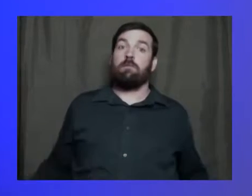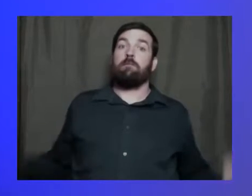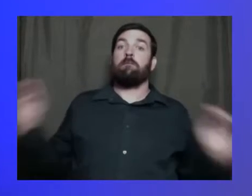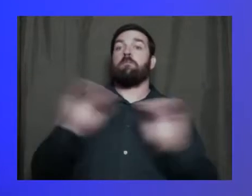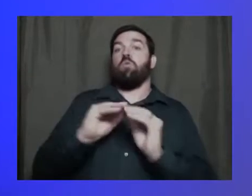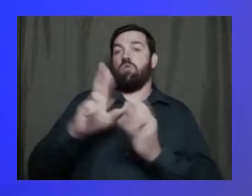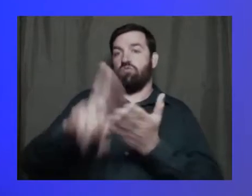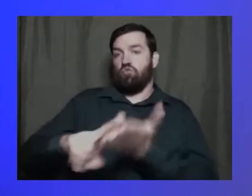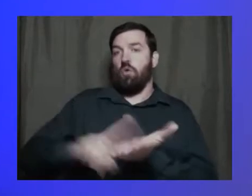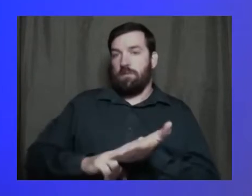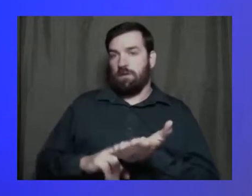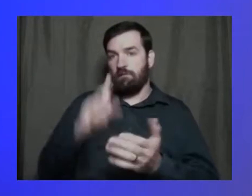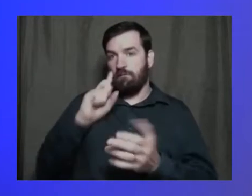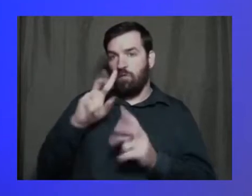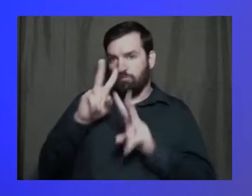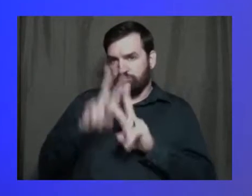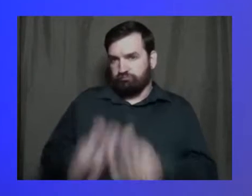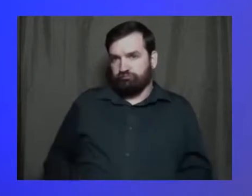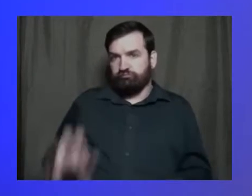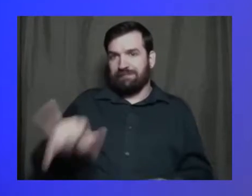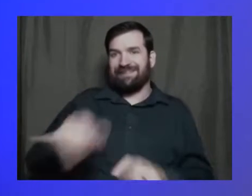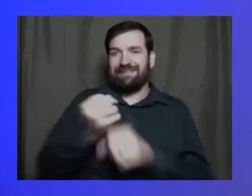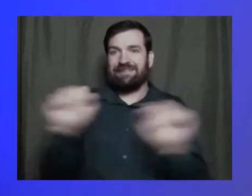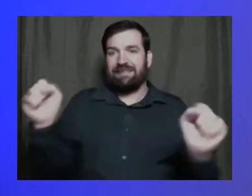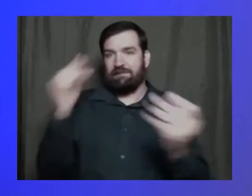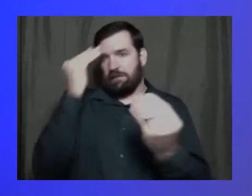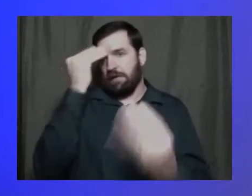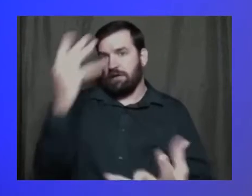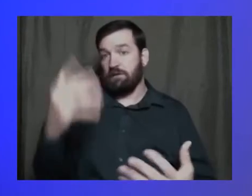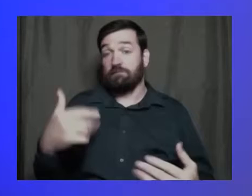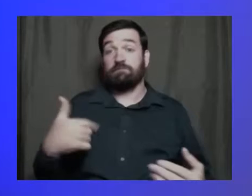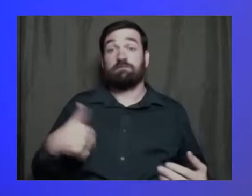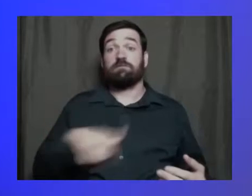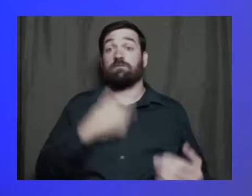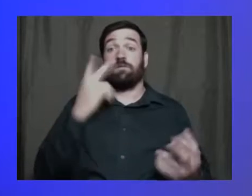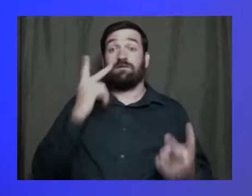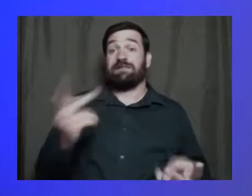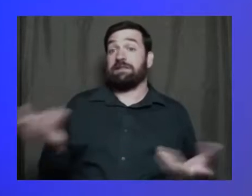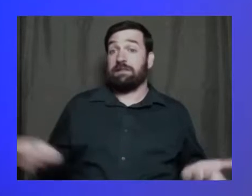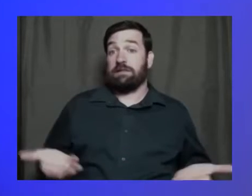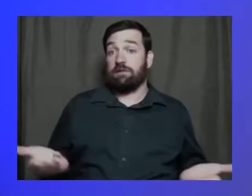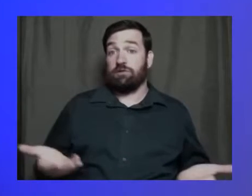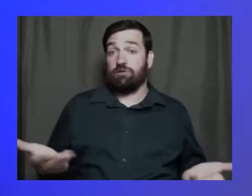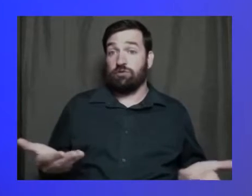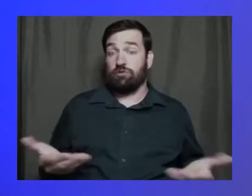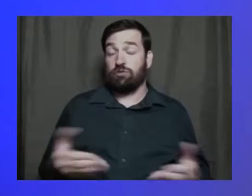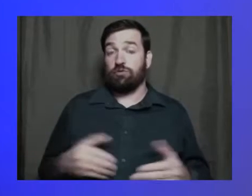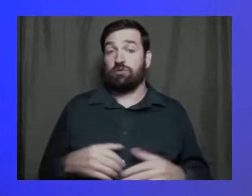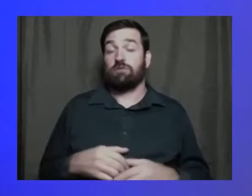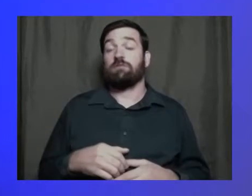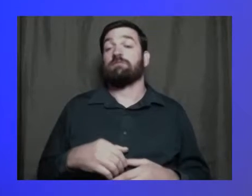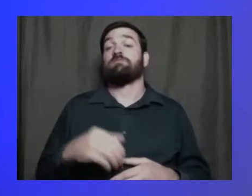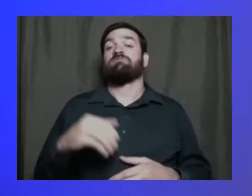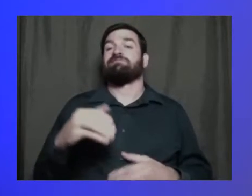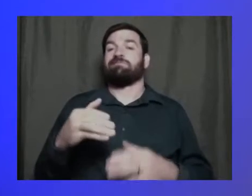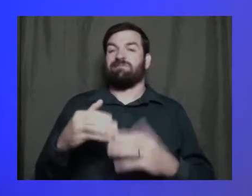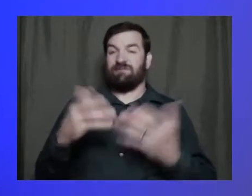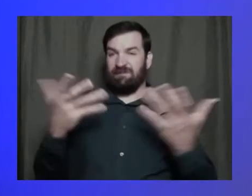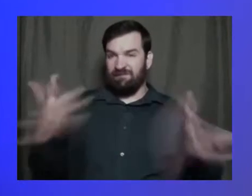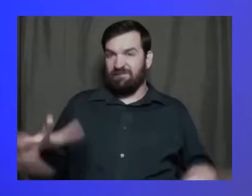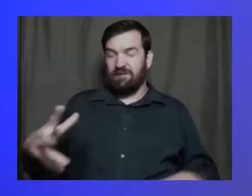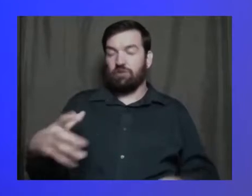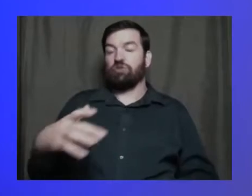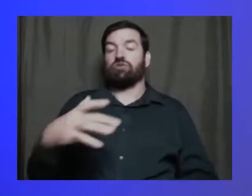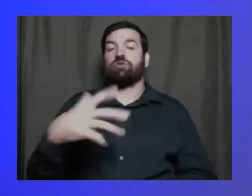at that safety data. What we've seen in our cases that have come in with the post-COVID-19 vaccine, myocarditis